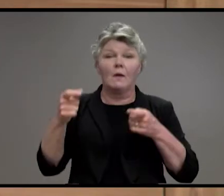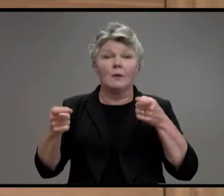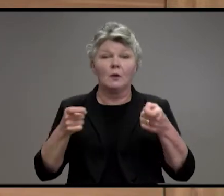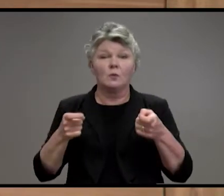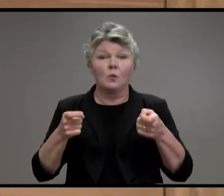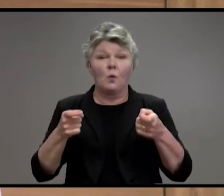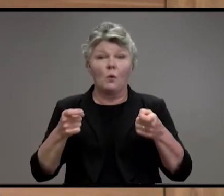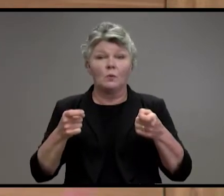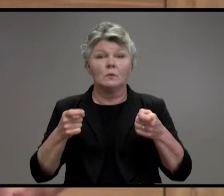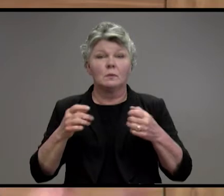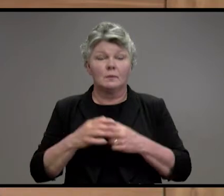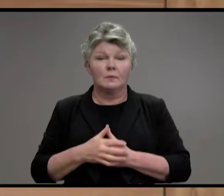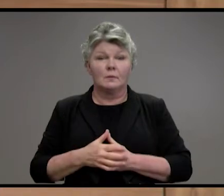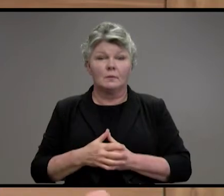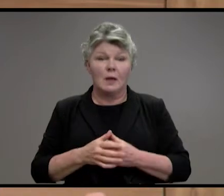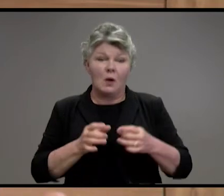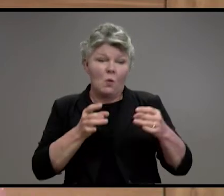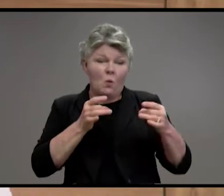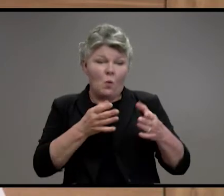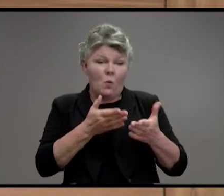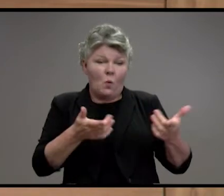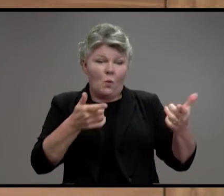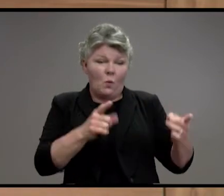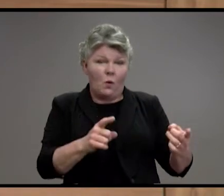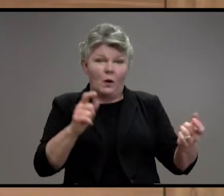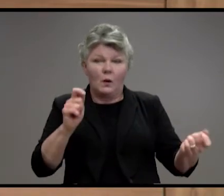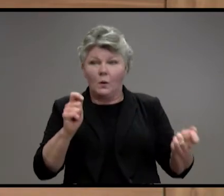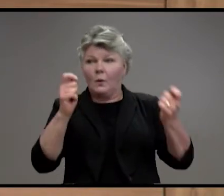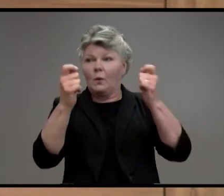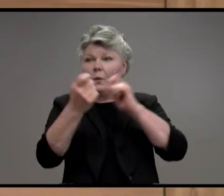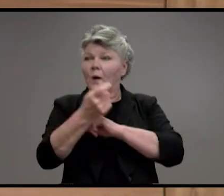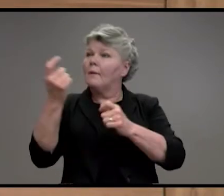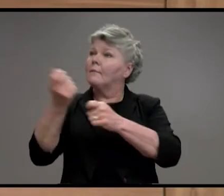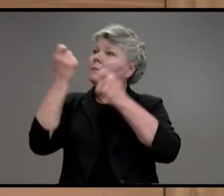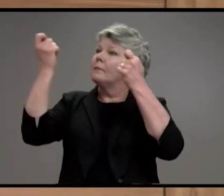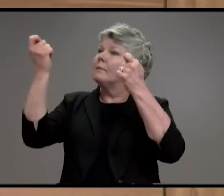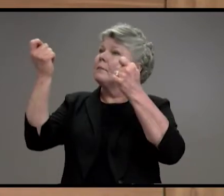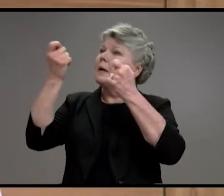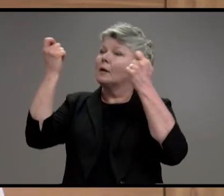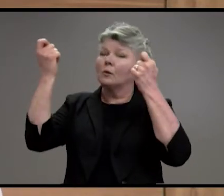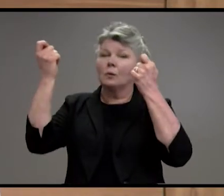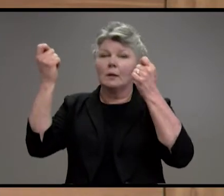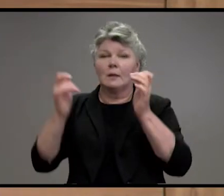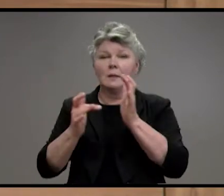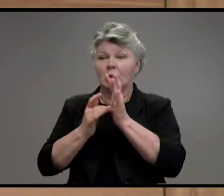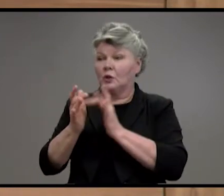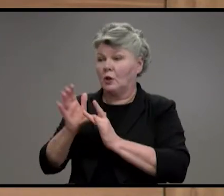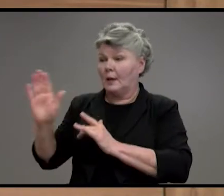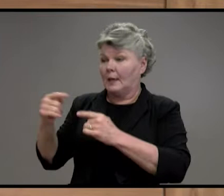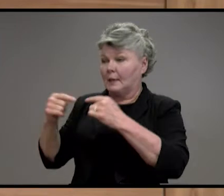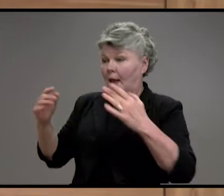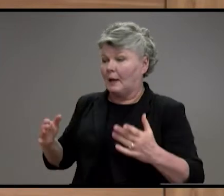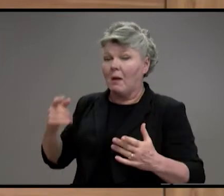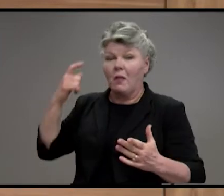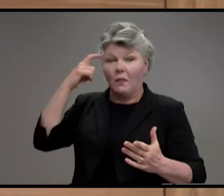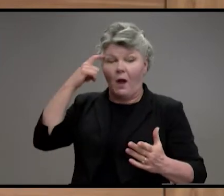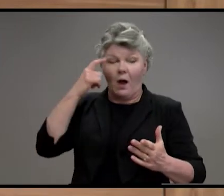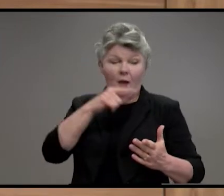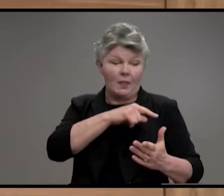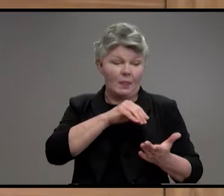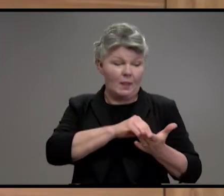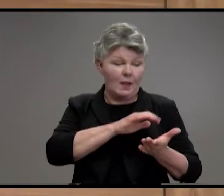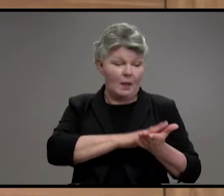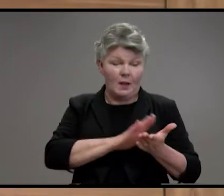God transforms tragedy into triumph. Jesus' enemies thought that they could write the end of his